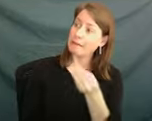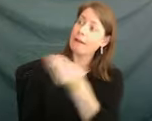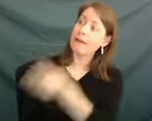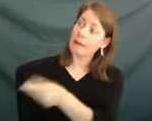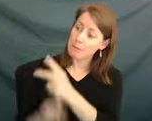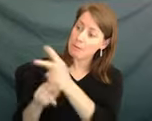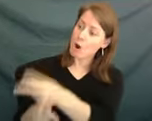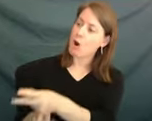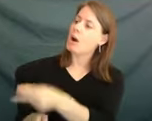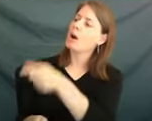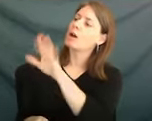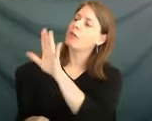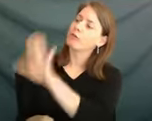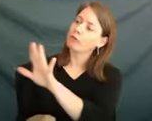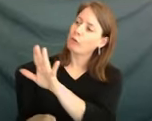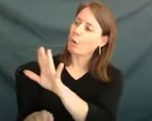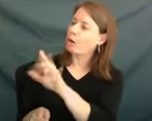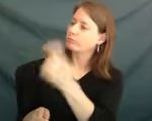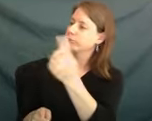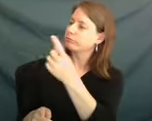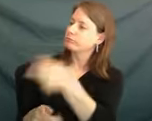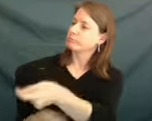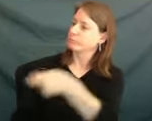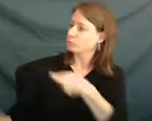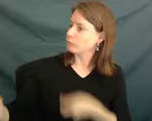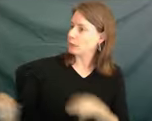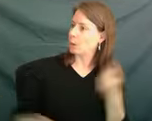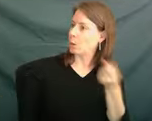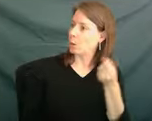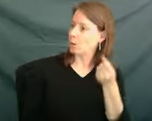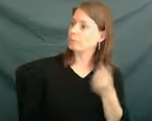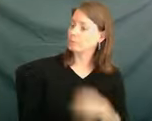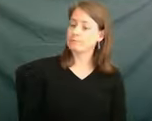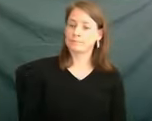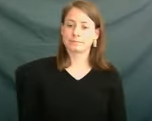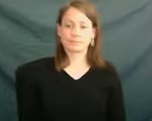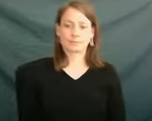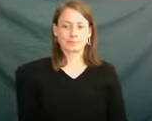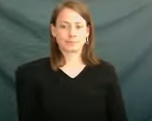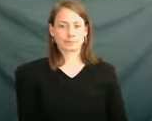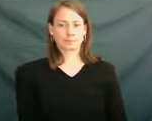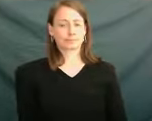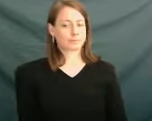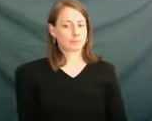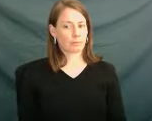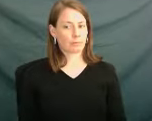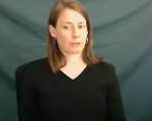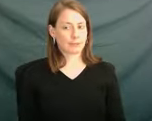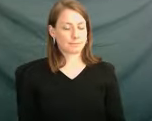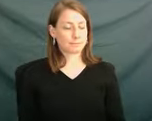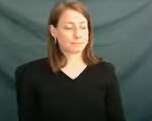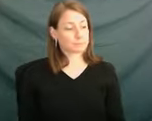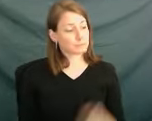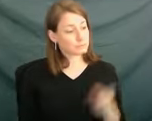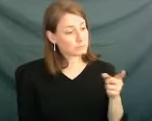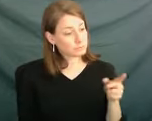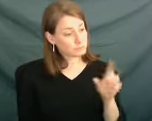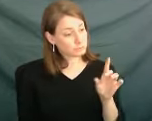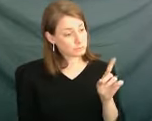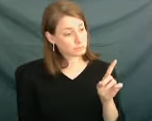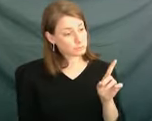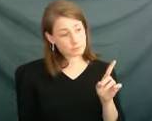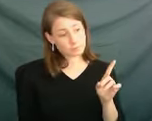up to? I'm up to number 2. Okay. Did you manage to find in your book about the prime factors? Another perennial problem